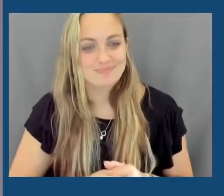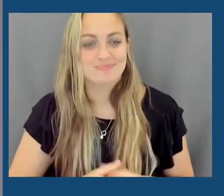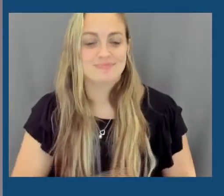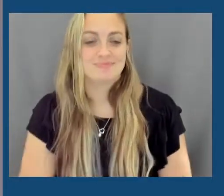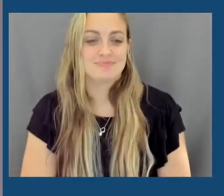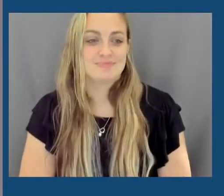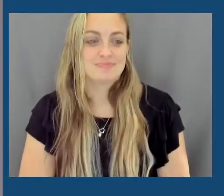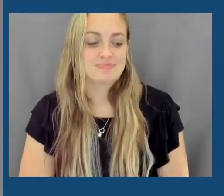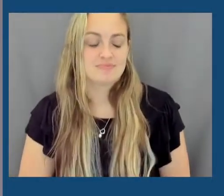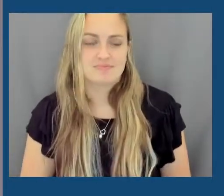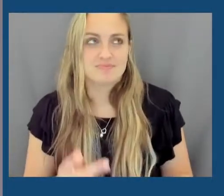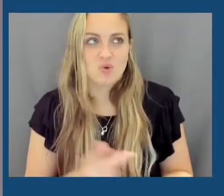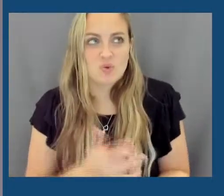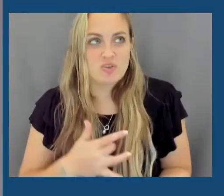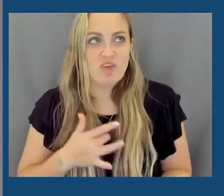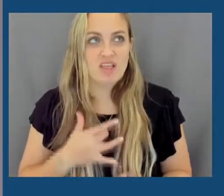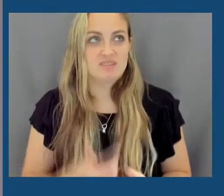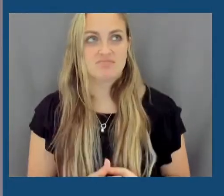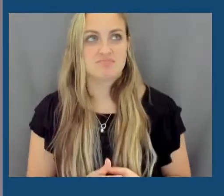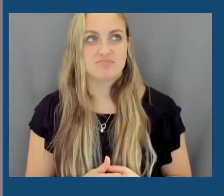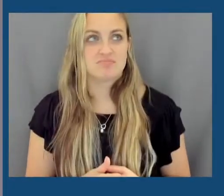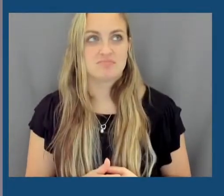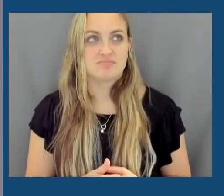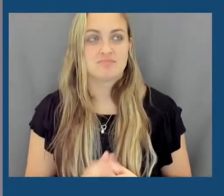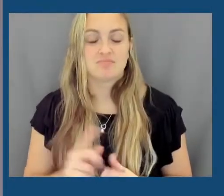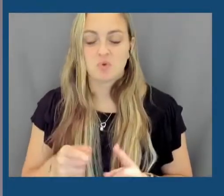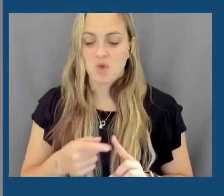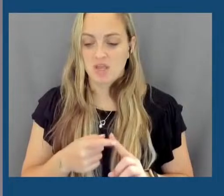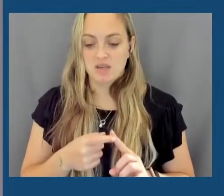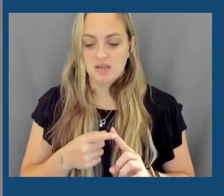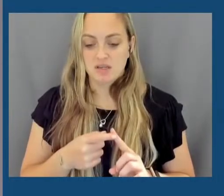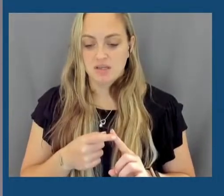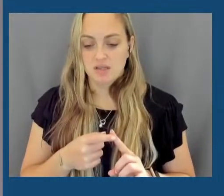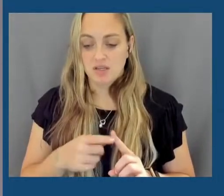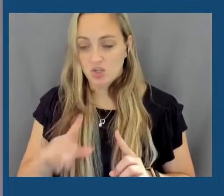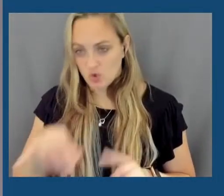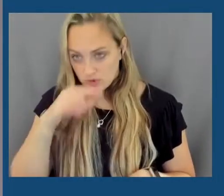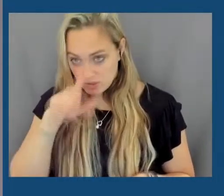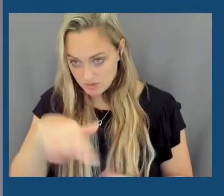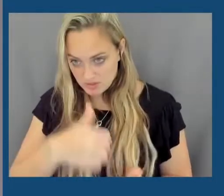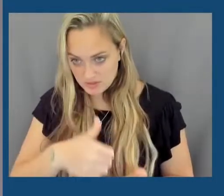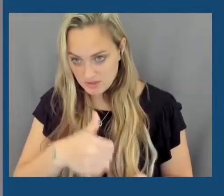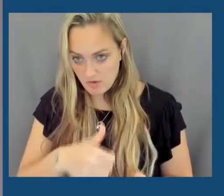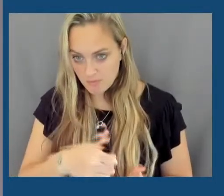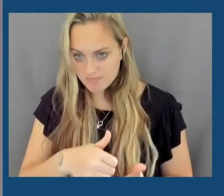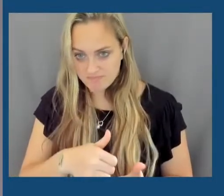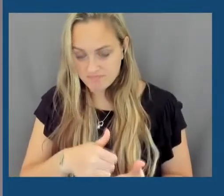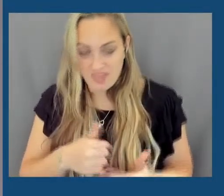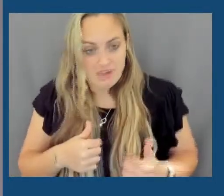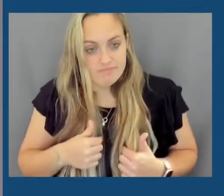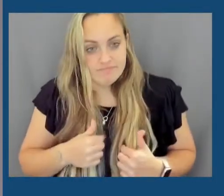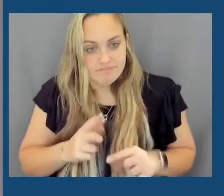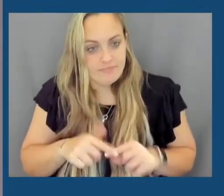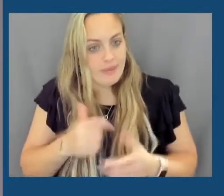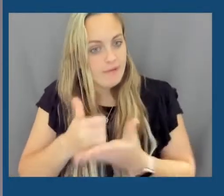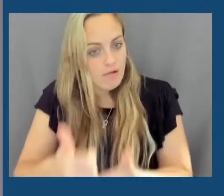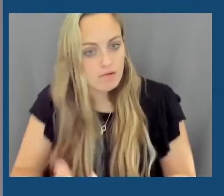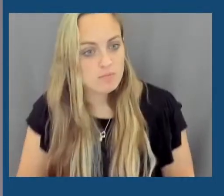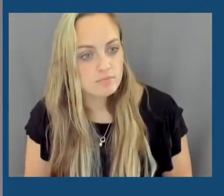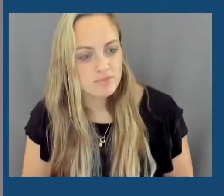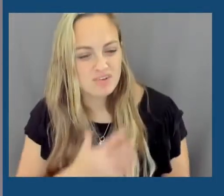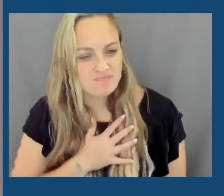It's the worst feeling in the world when you can't help your child when you see them suffering. It just hits you right here, right?